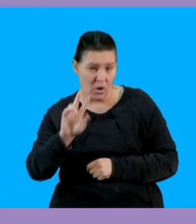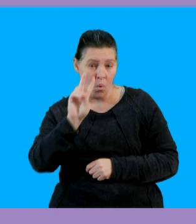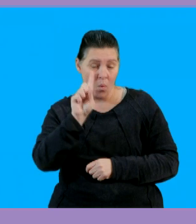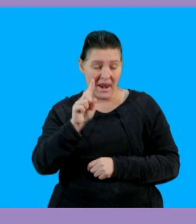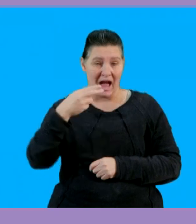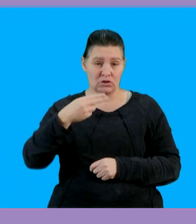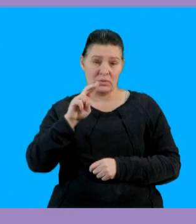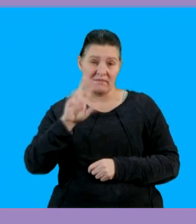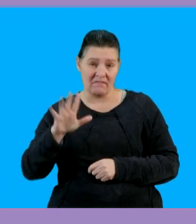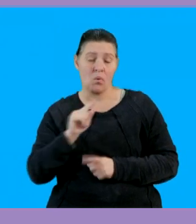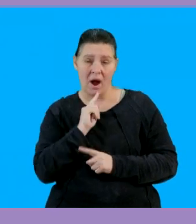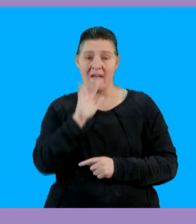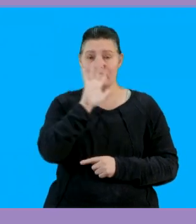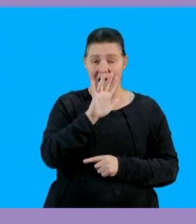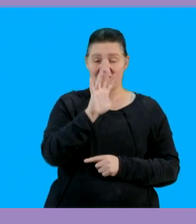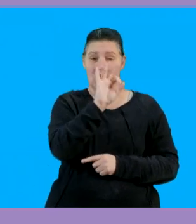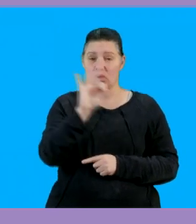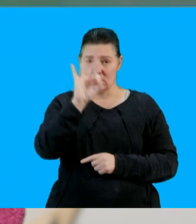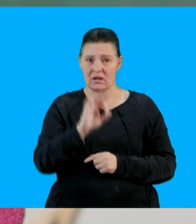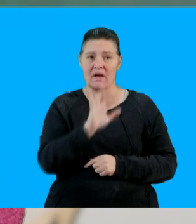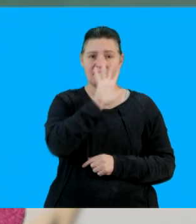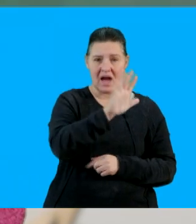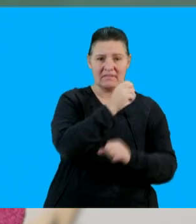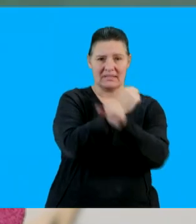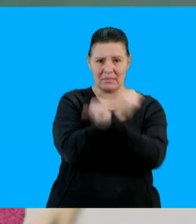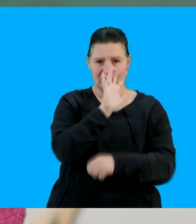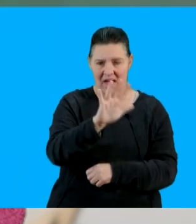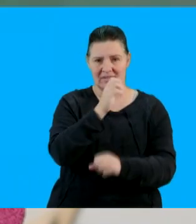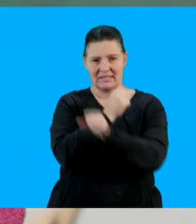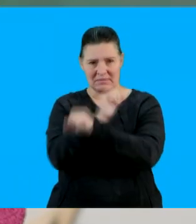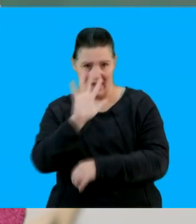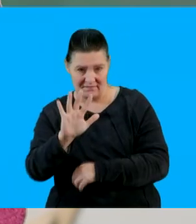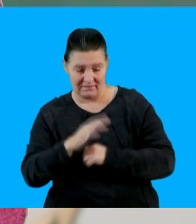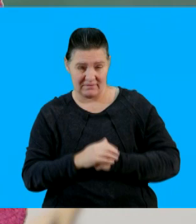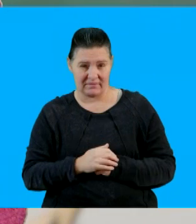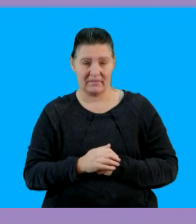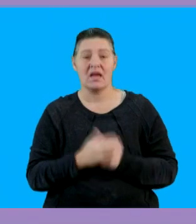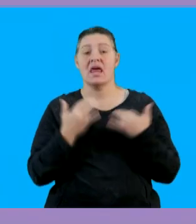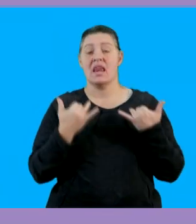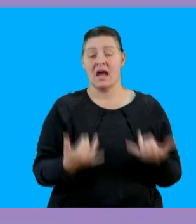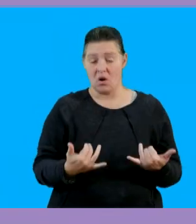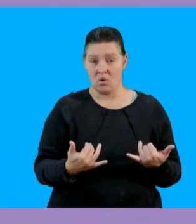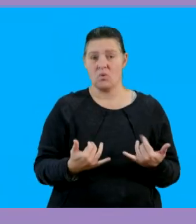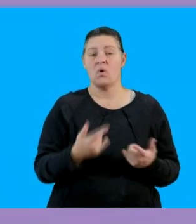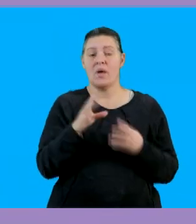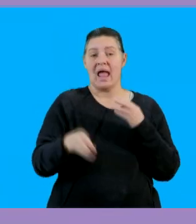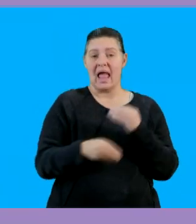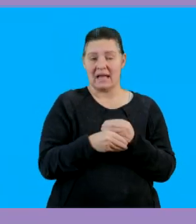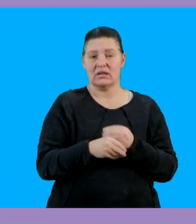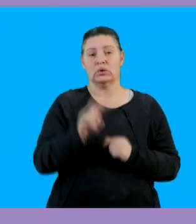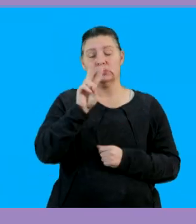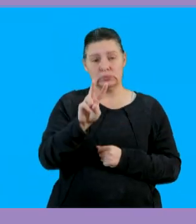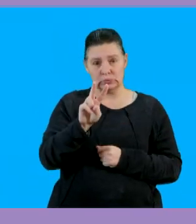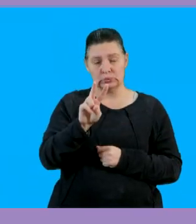125, because that is 5 cubed. Remember, 5 cubed means 5 times 5 times 5. And then we are going to add this